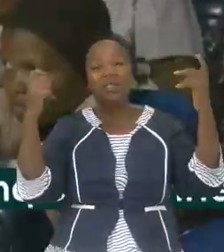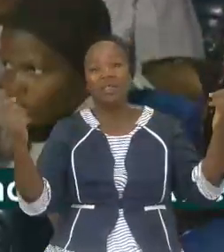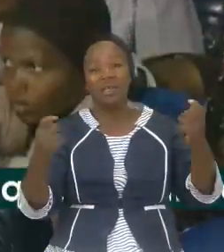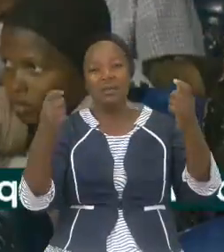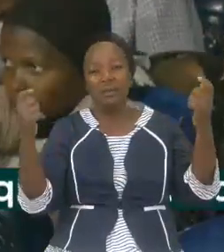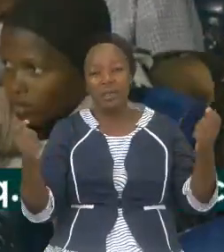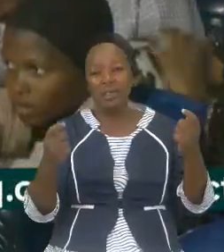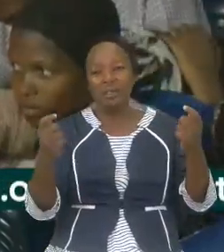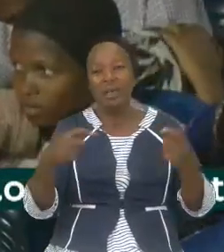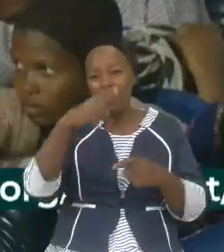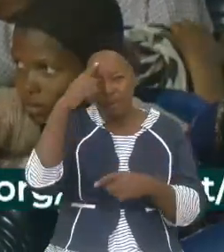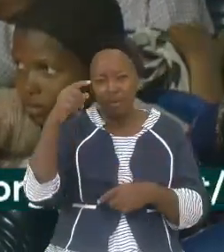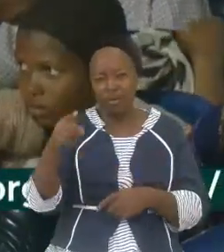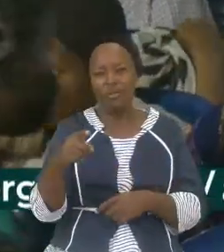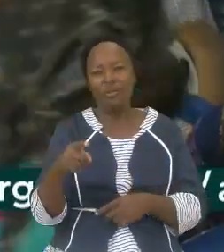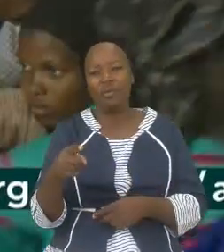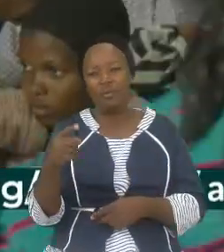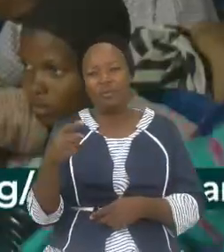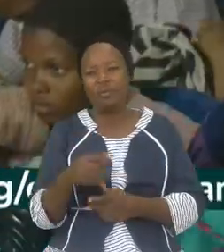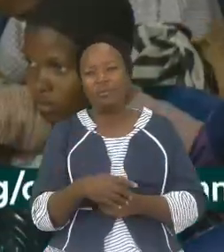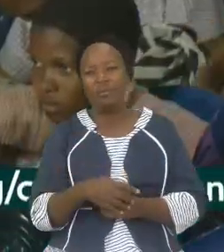For so it is written.